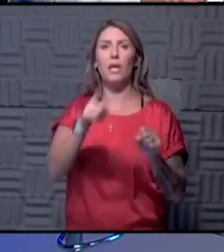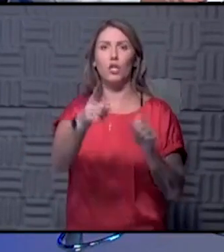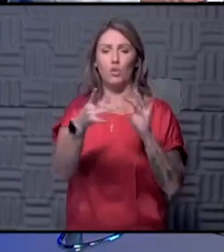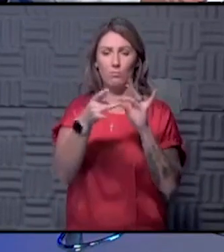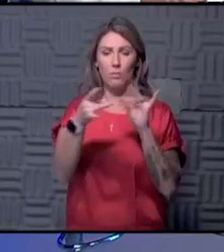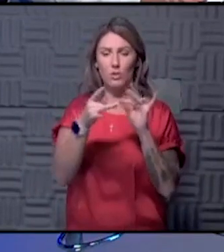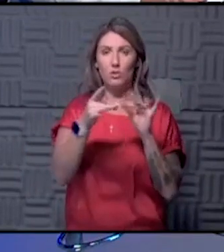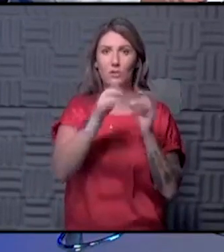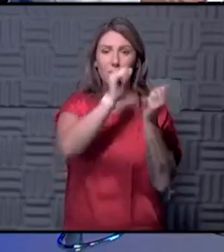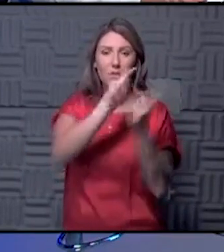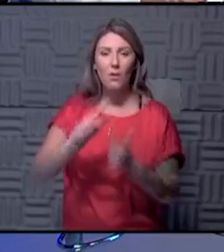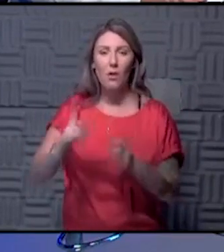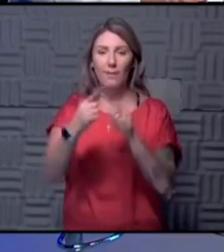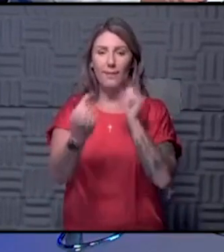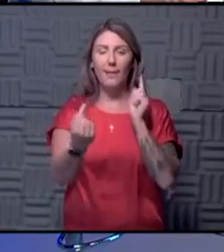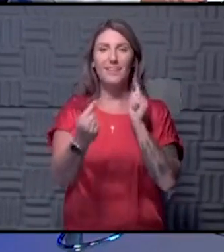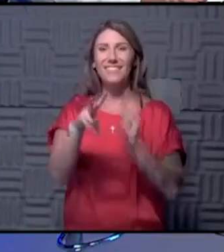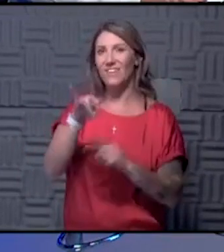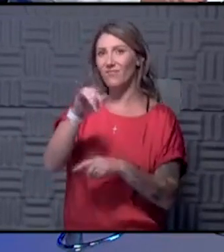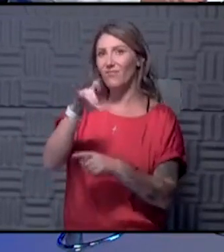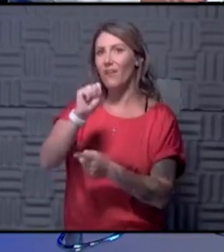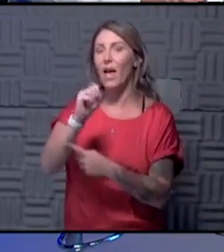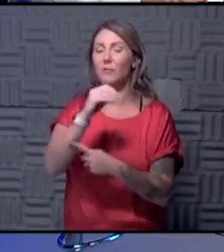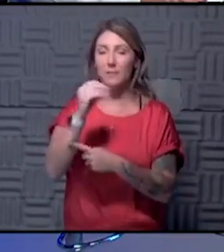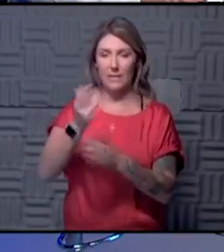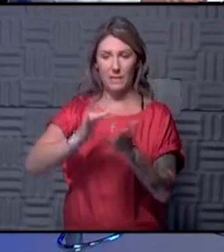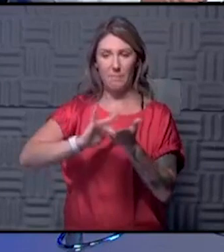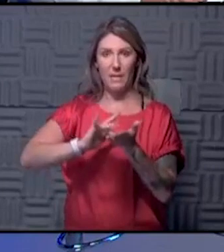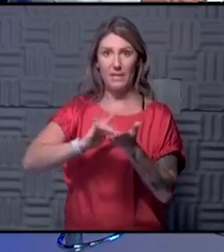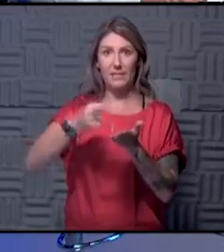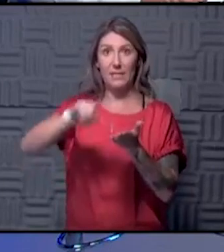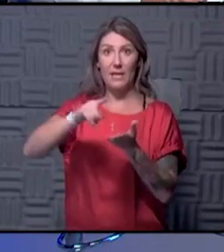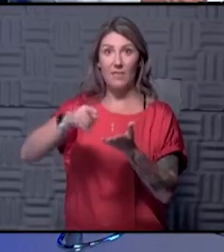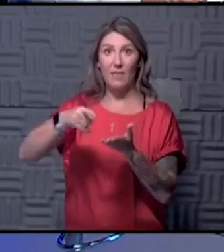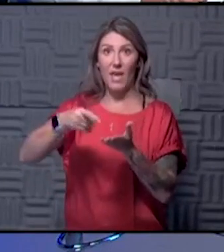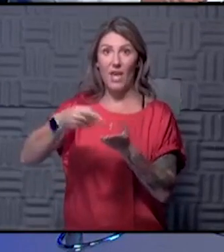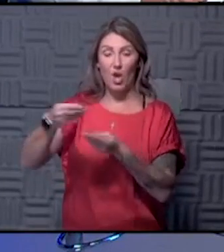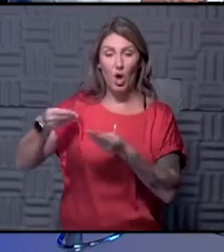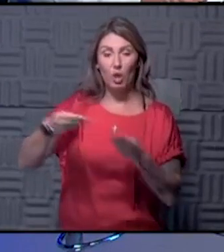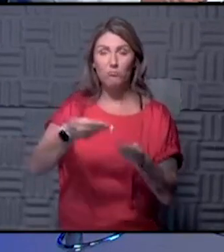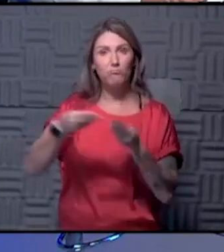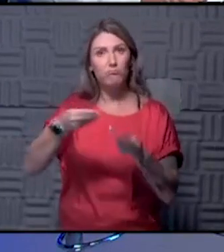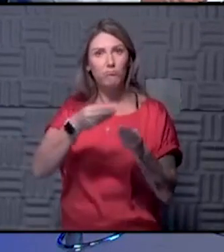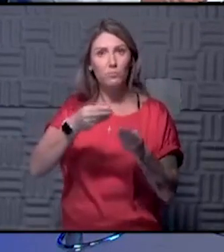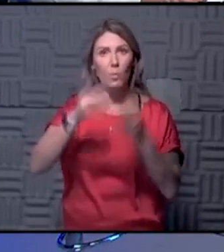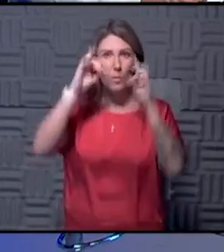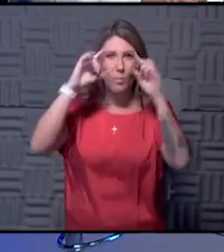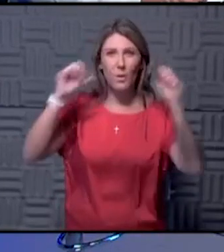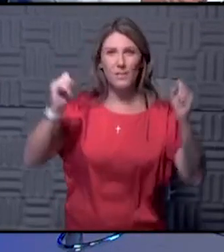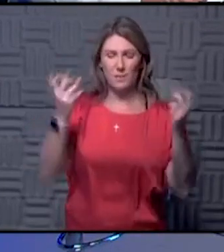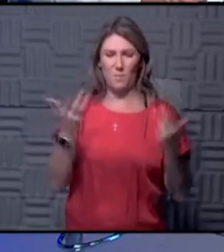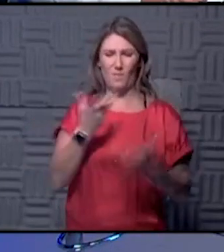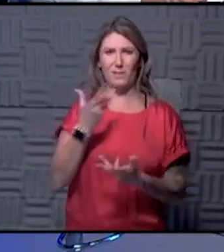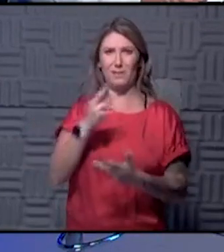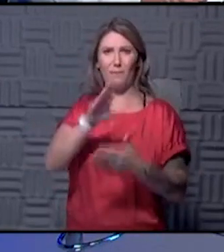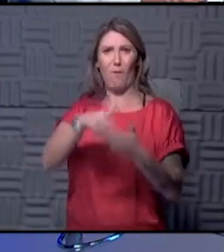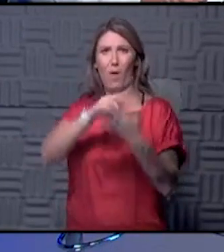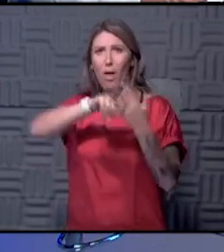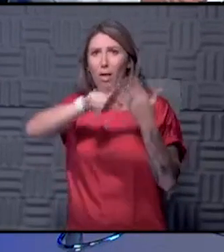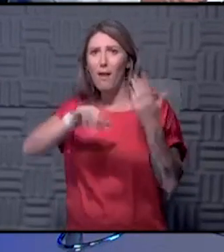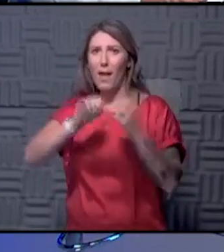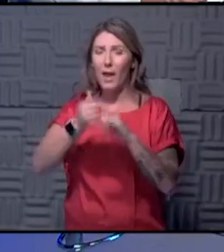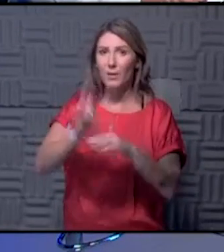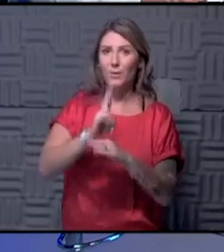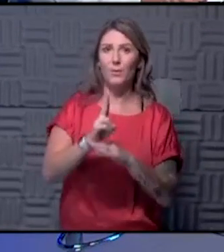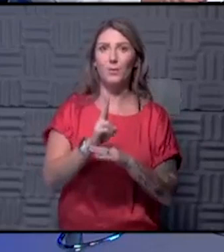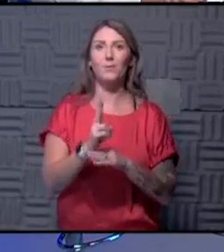to all the antivirals and the medications that they are giving the president? What are those and how are they used? Yeah, I think,